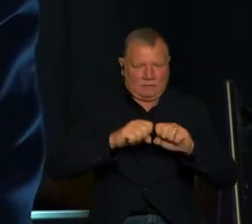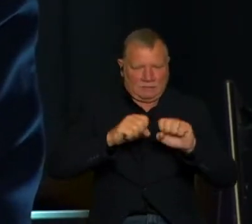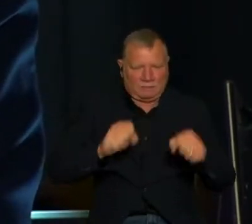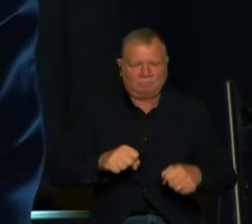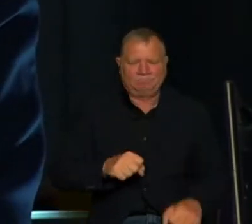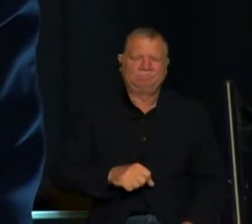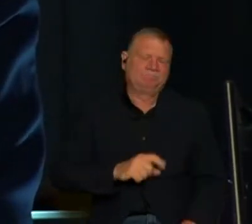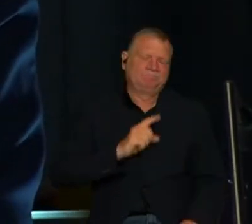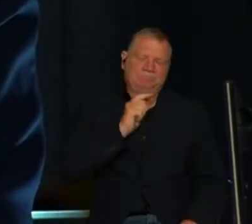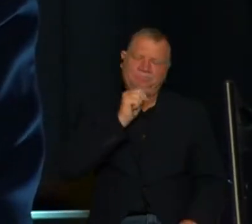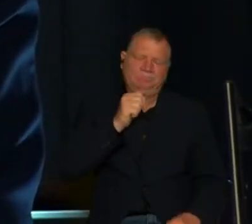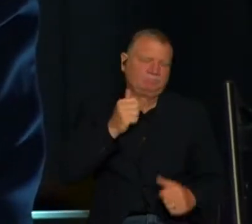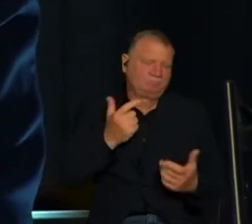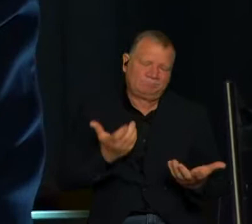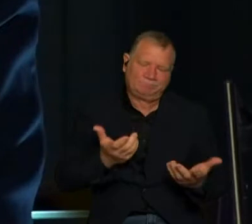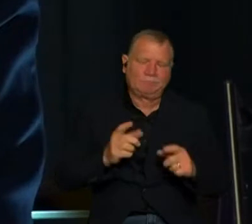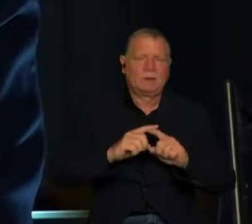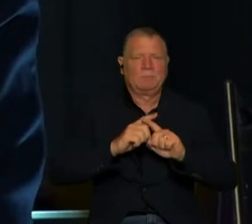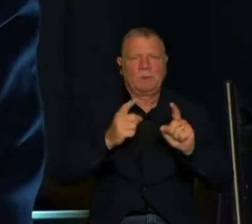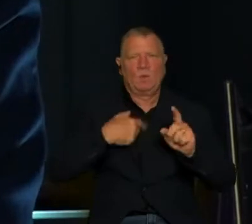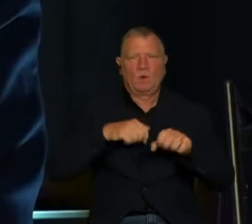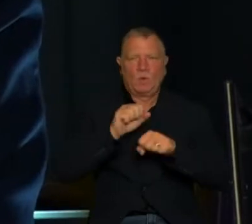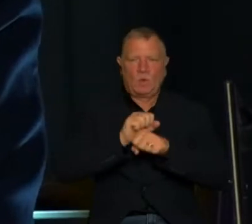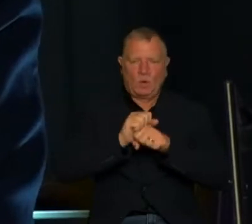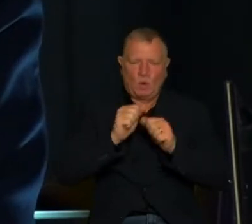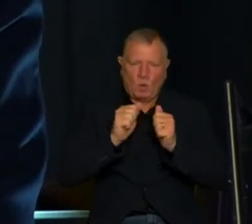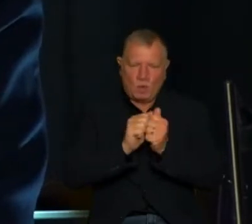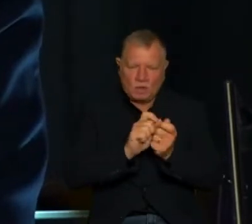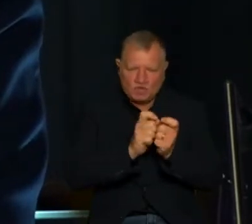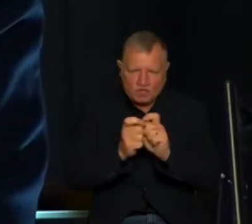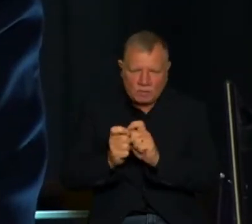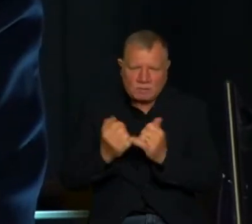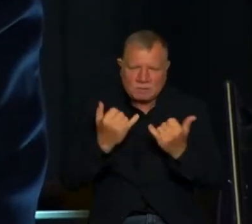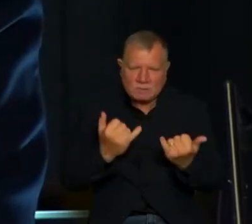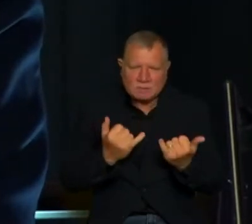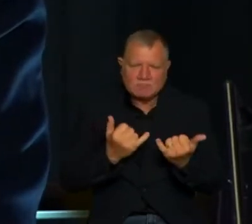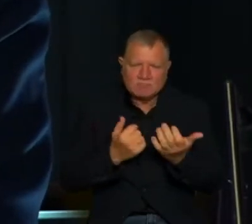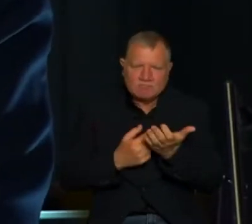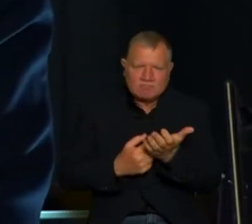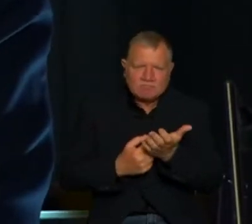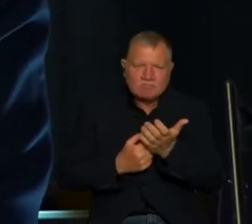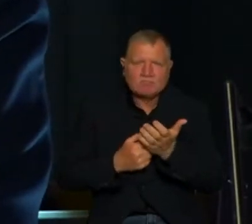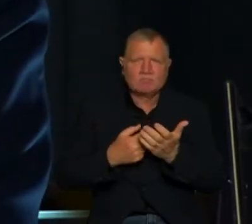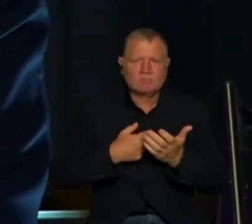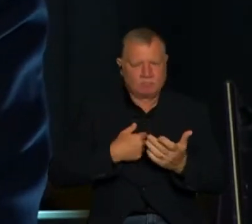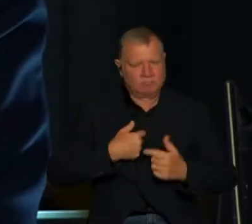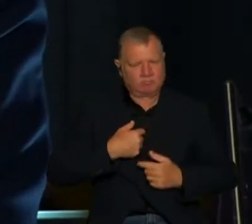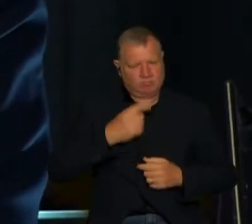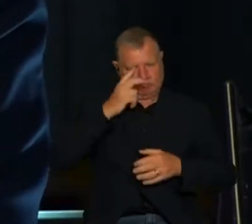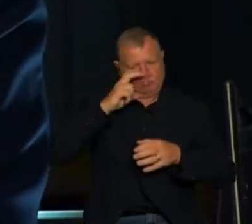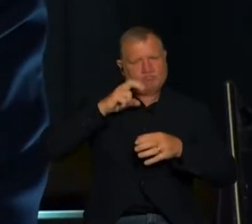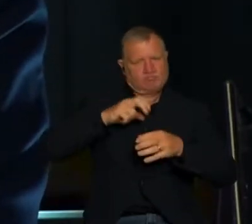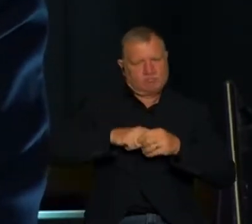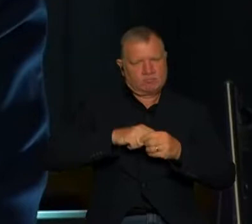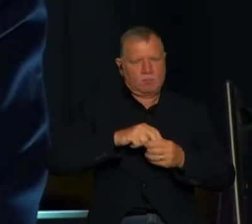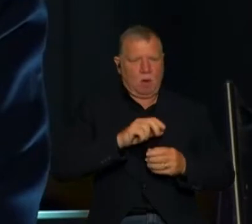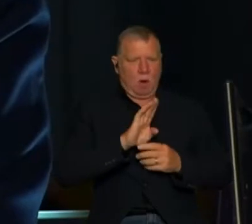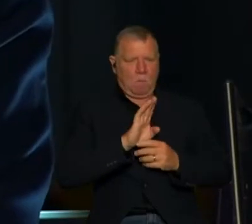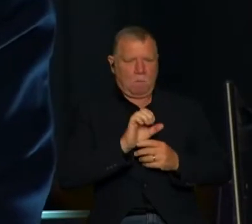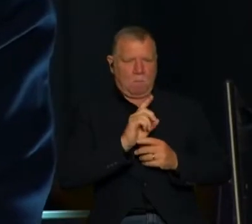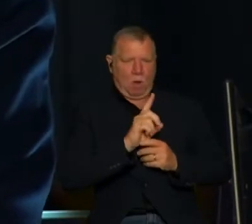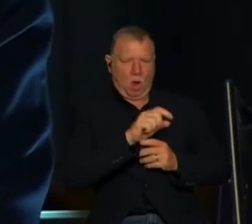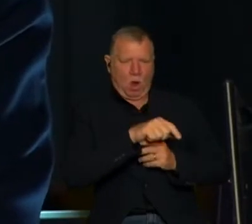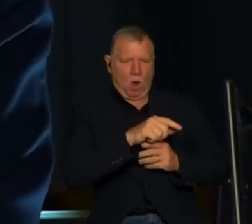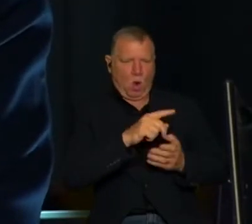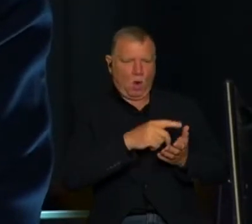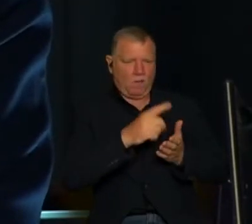as we continue to work through this restructuring, I'm really committed to making sure the bondholders who have been